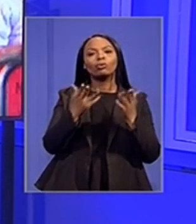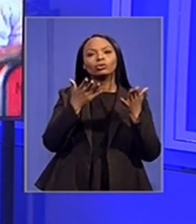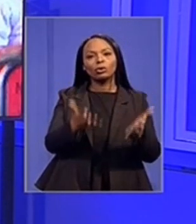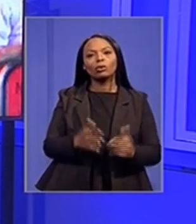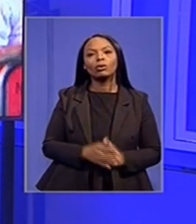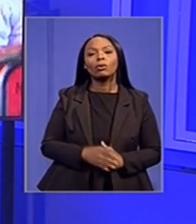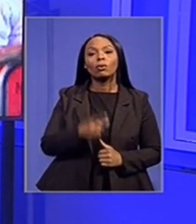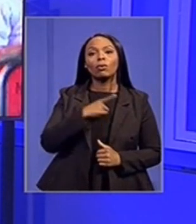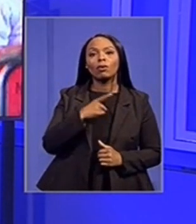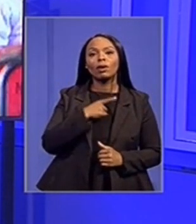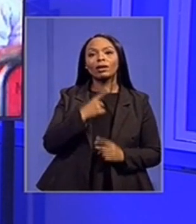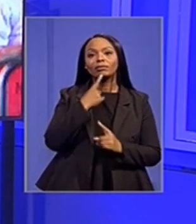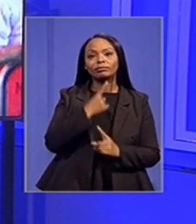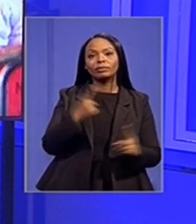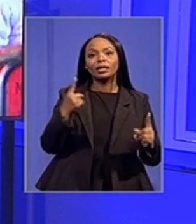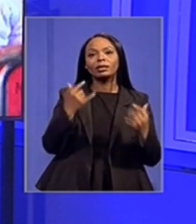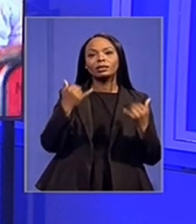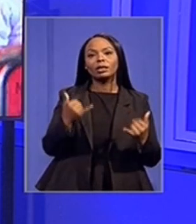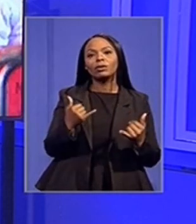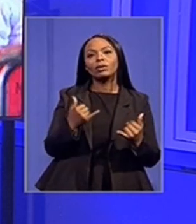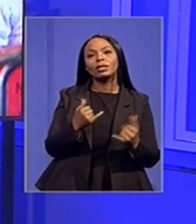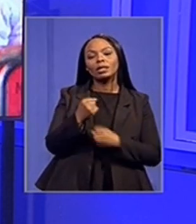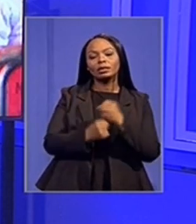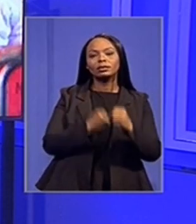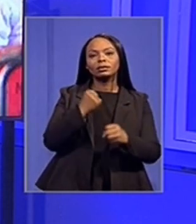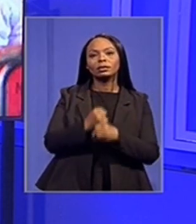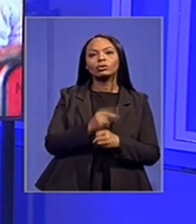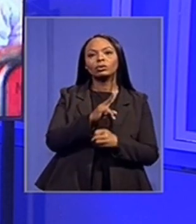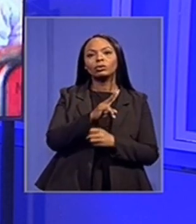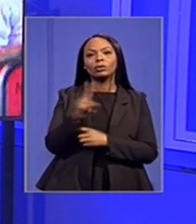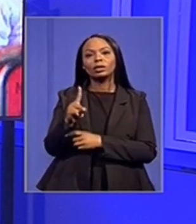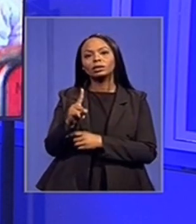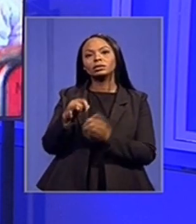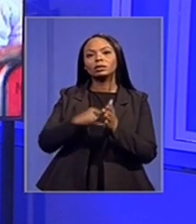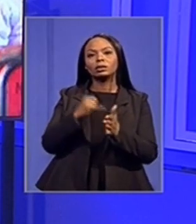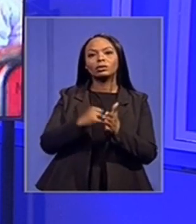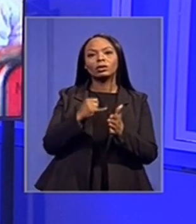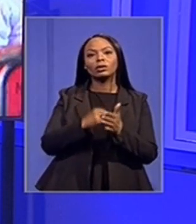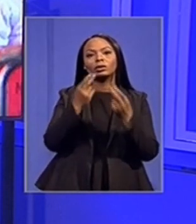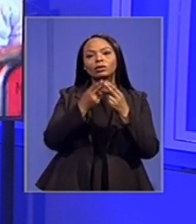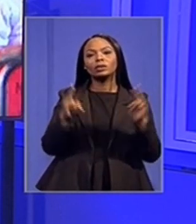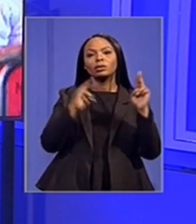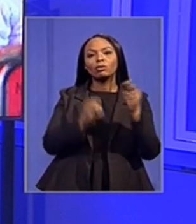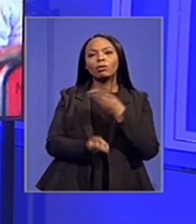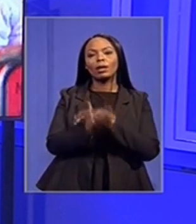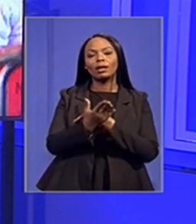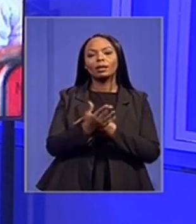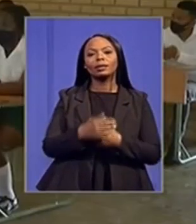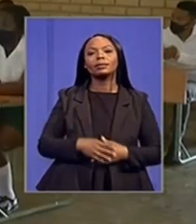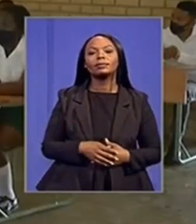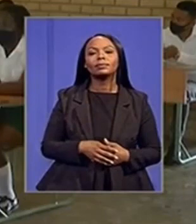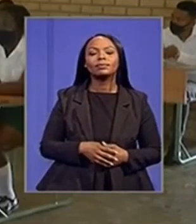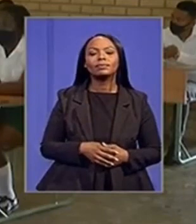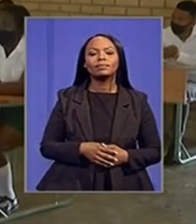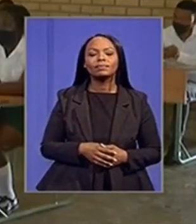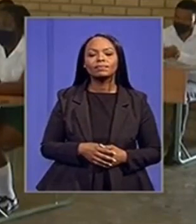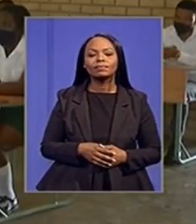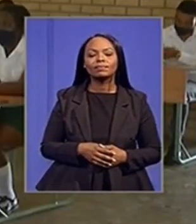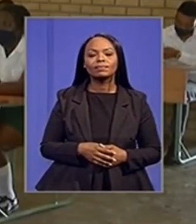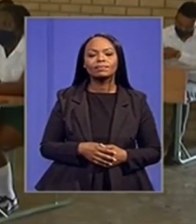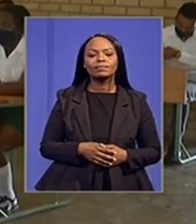hore sephetho se tla phatlalatswa isao ka la 21 Pherekgong University ya Mpumalanga. Ho lebellwa